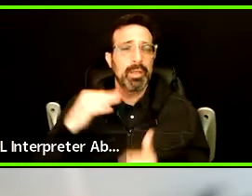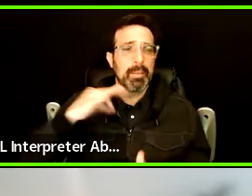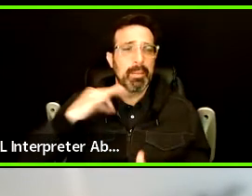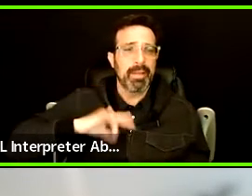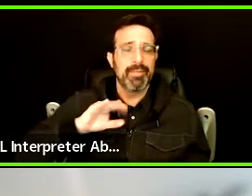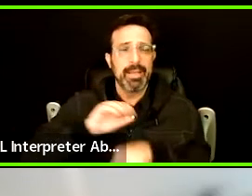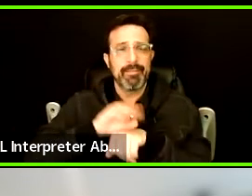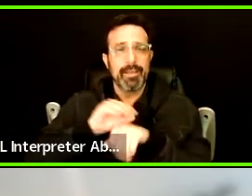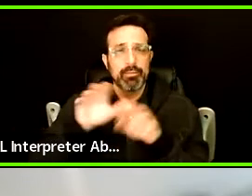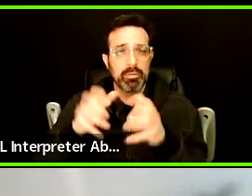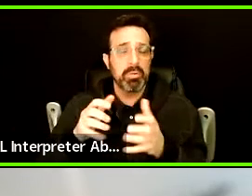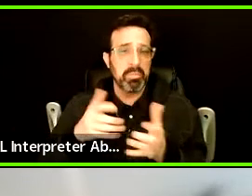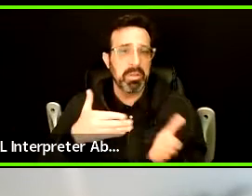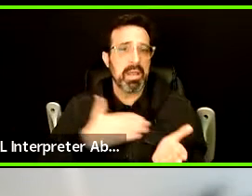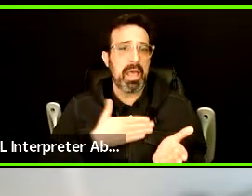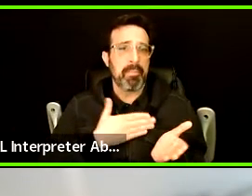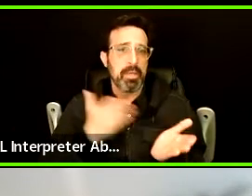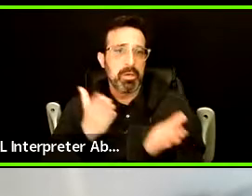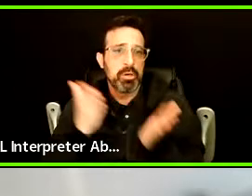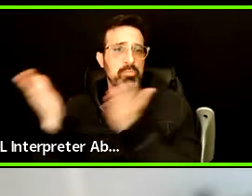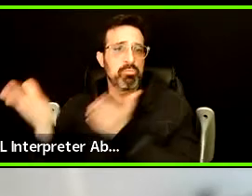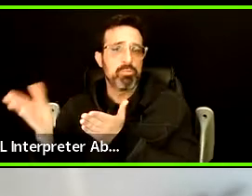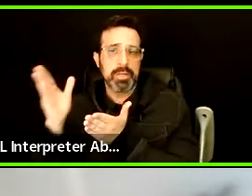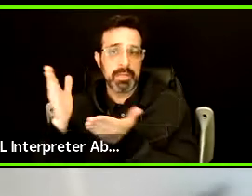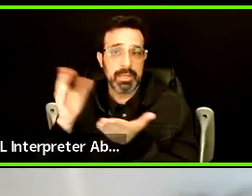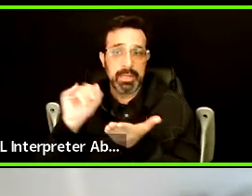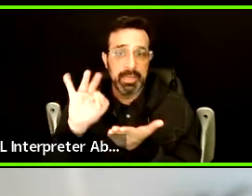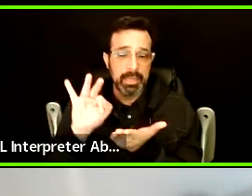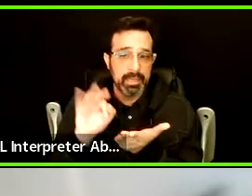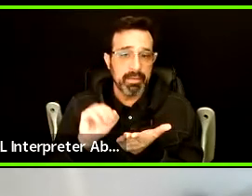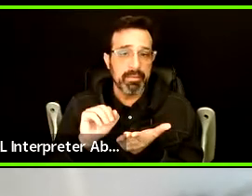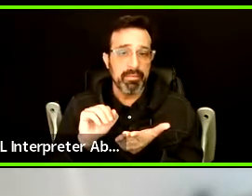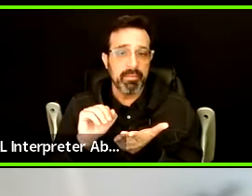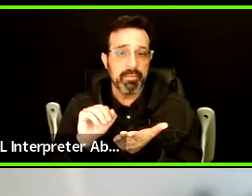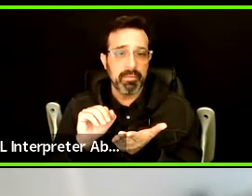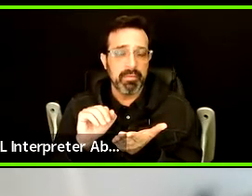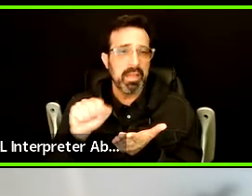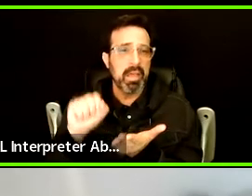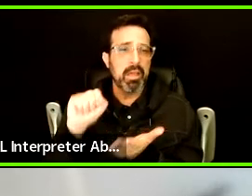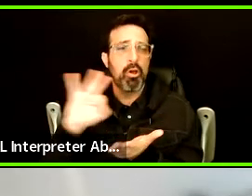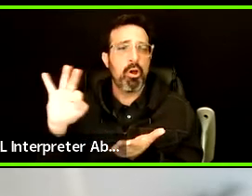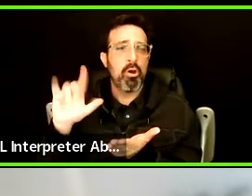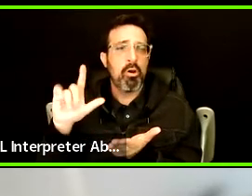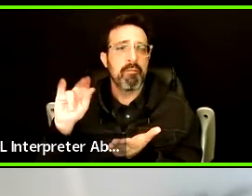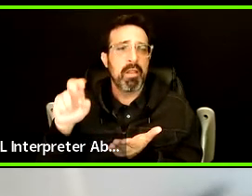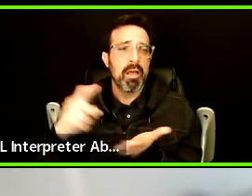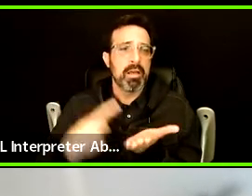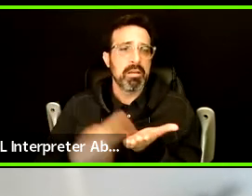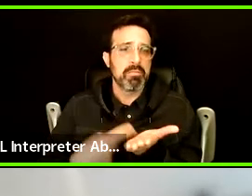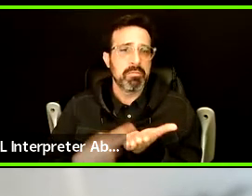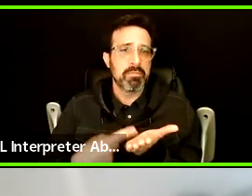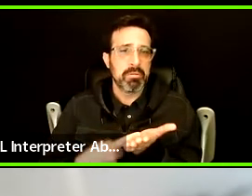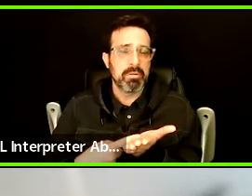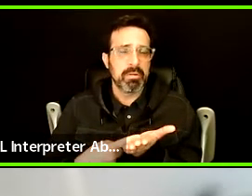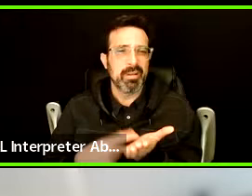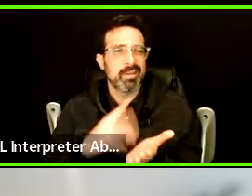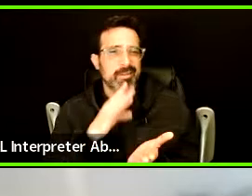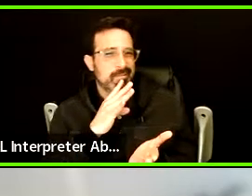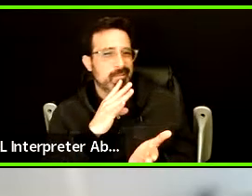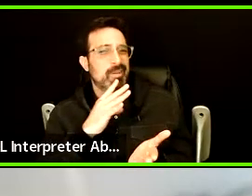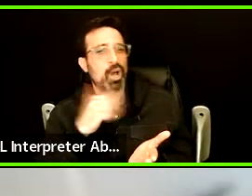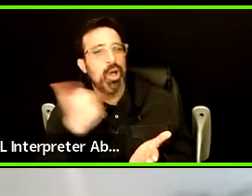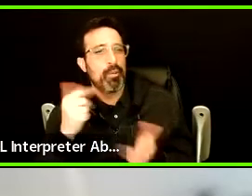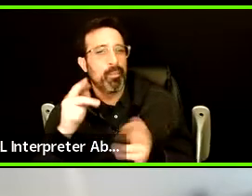Then greater, we're happy to bring that back. That if there are specific follow-up meetings we can do offline, we're absolutely happy to do that. We'll need to do that. So, yeah,